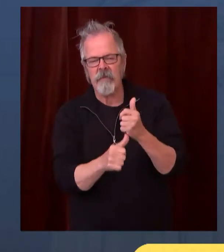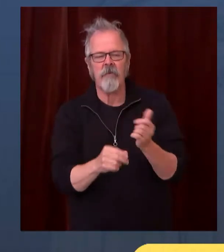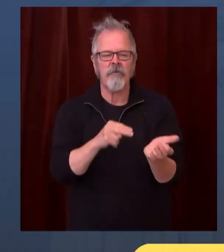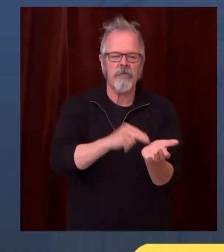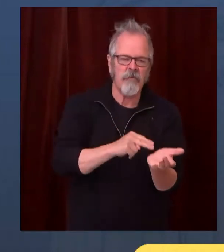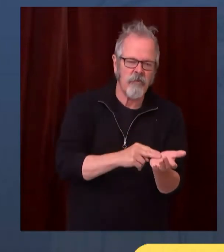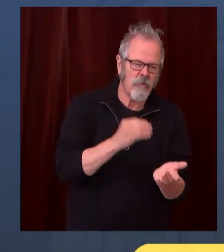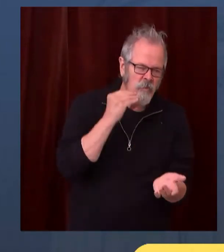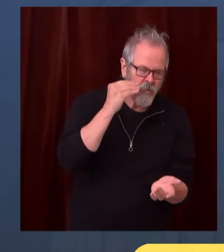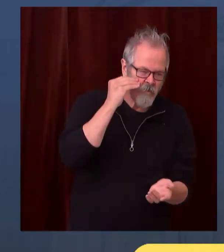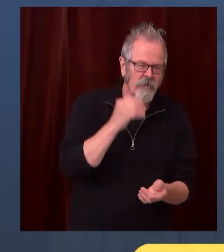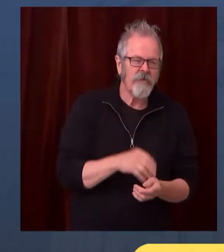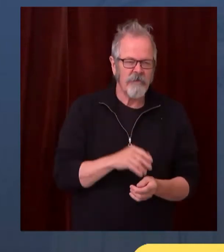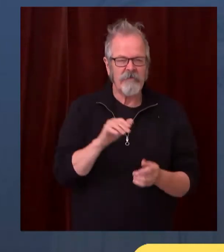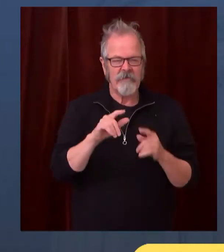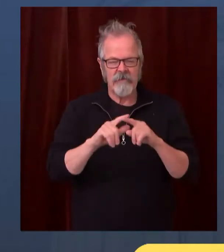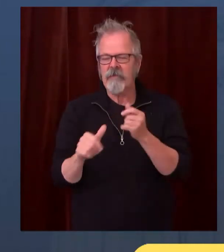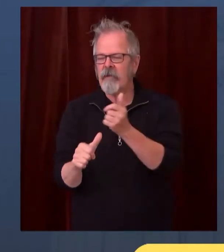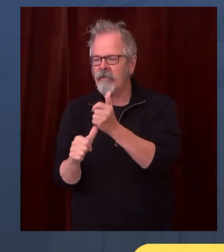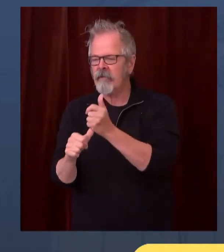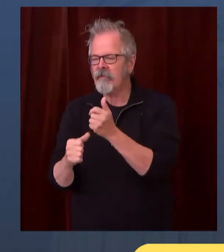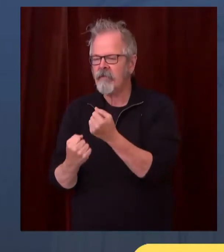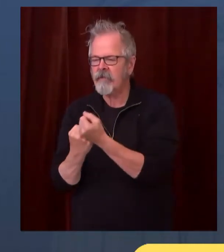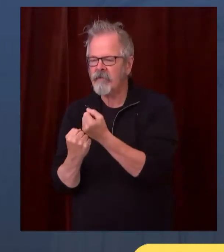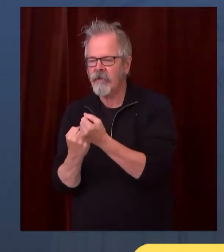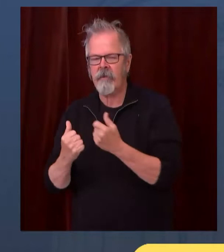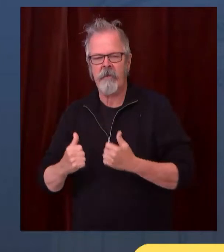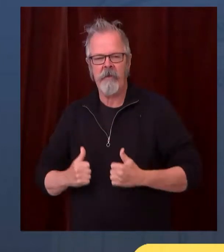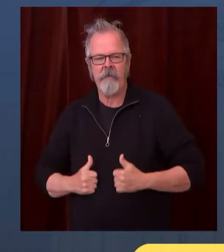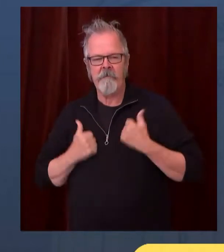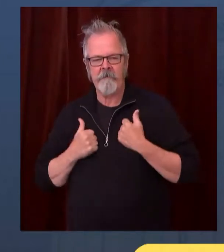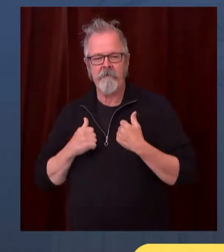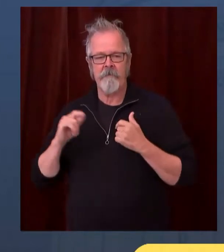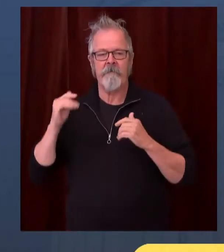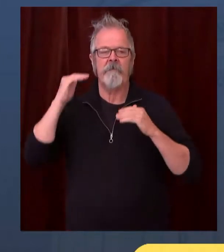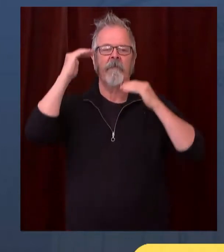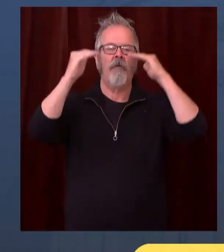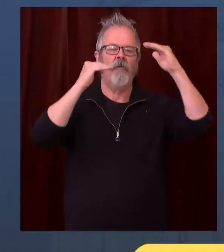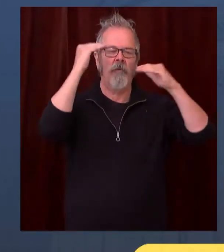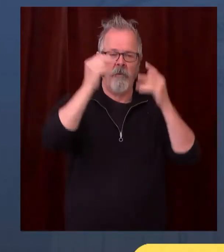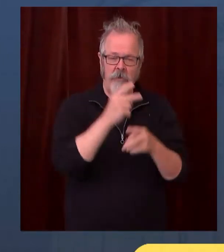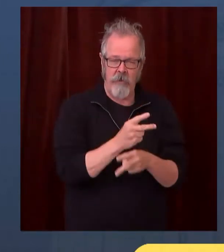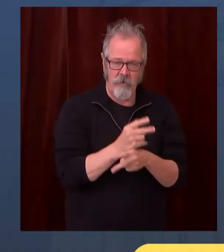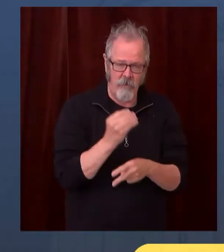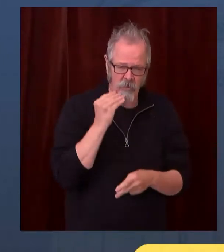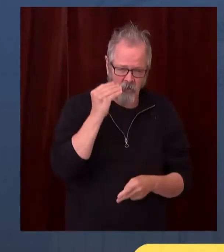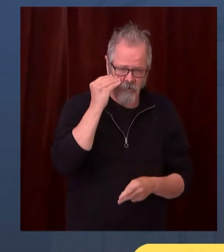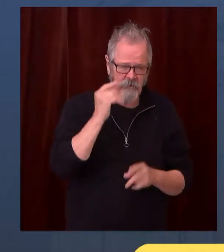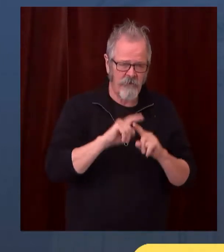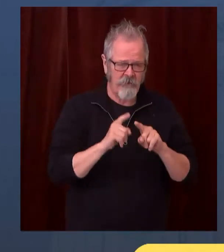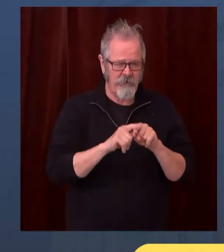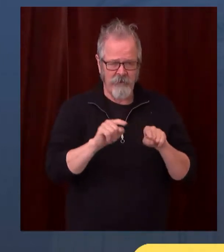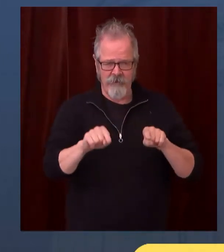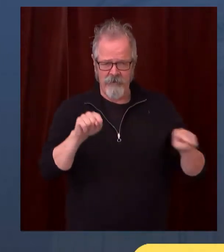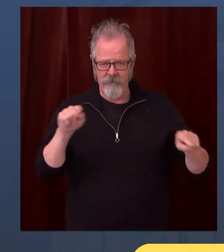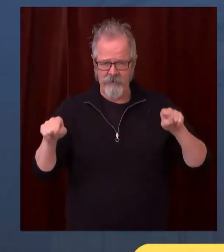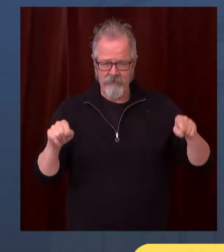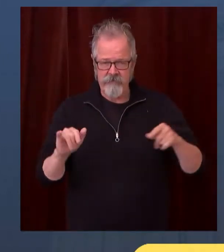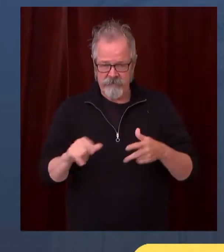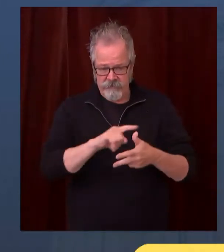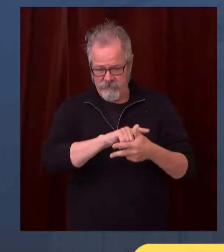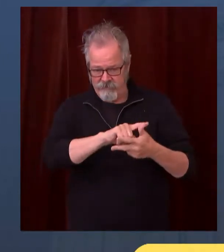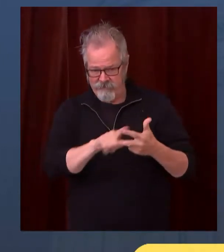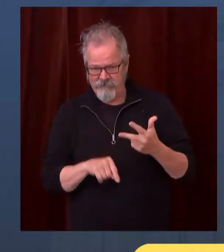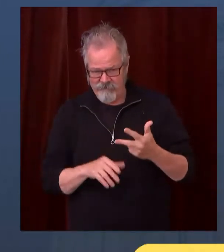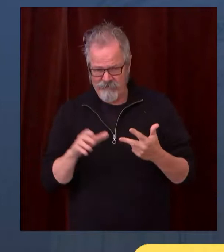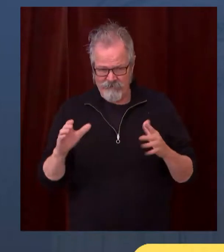with families, advocates, stakeholders, and our partners at the Department of Health to craft this